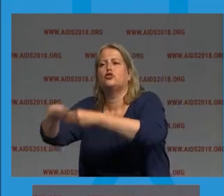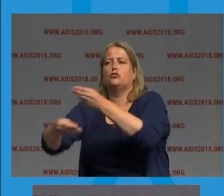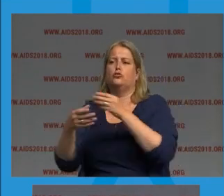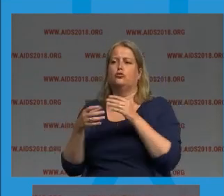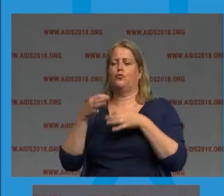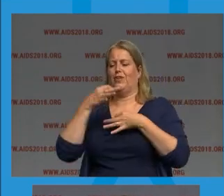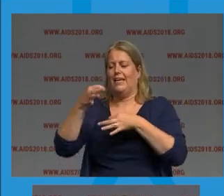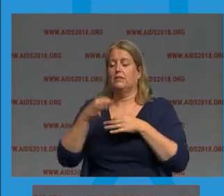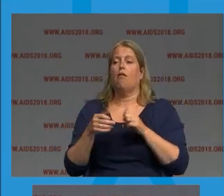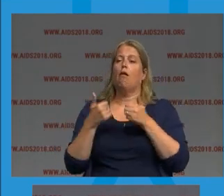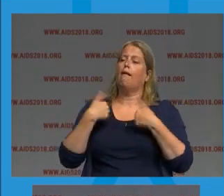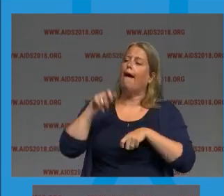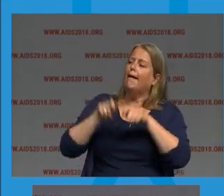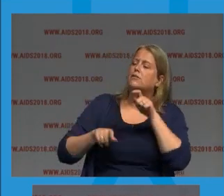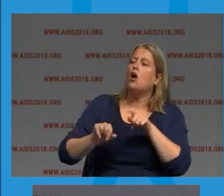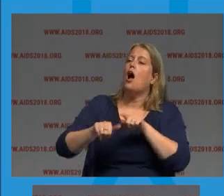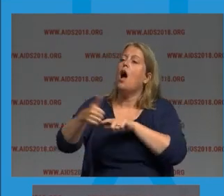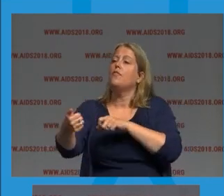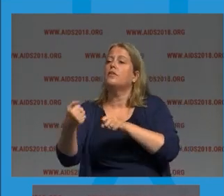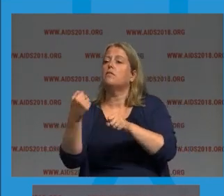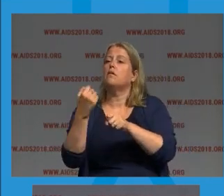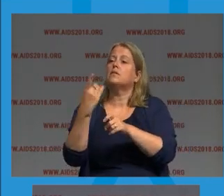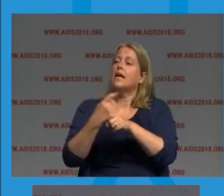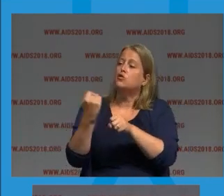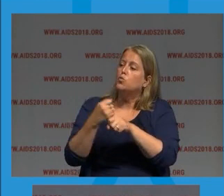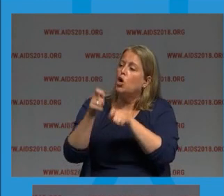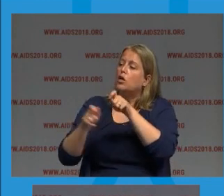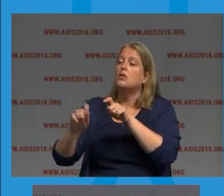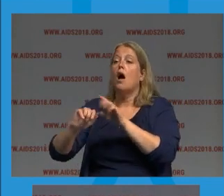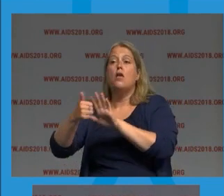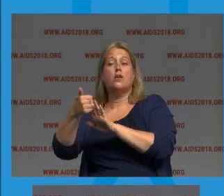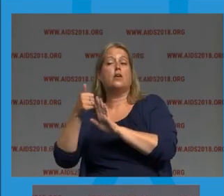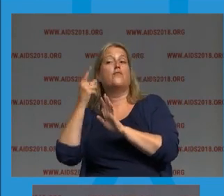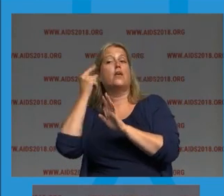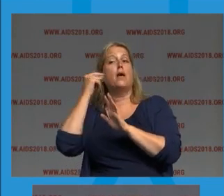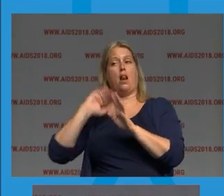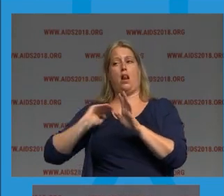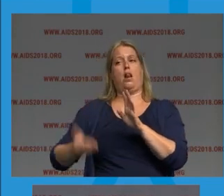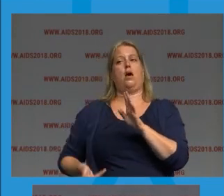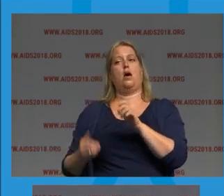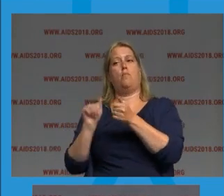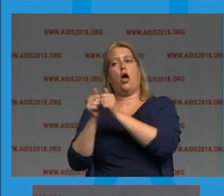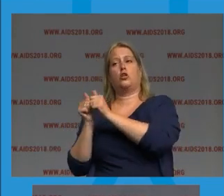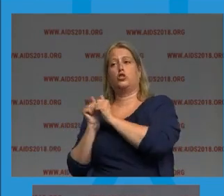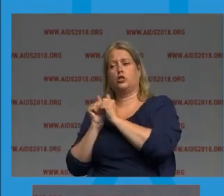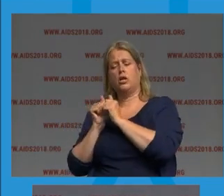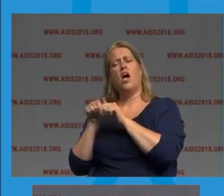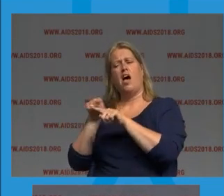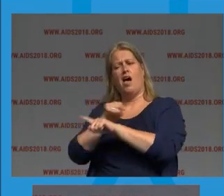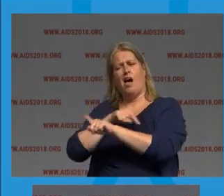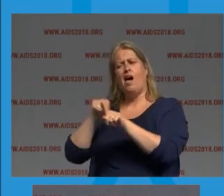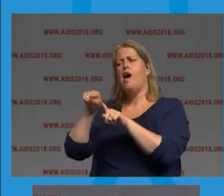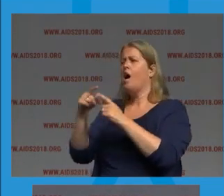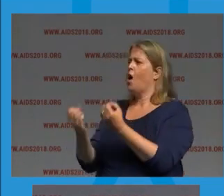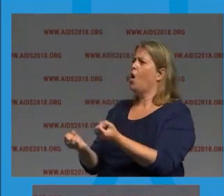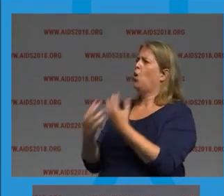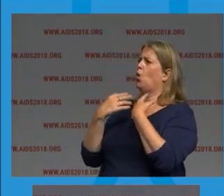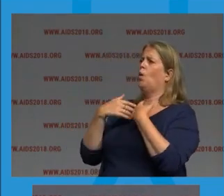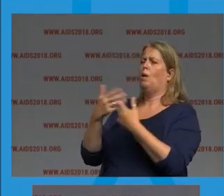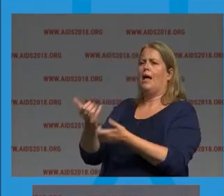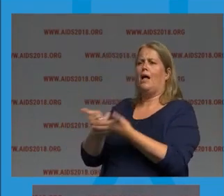other female sex workers, to other female partners, etc. And that it highlights the importance of really understanding these epidemics in the long